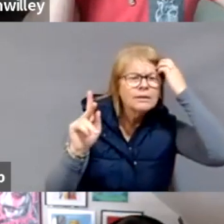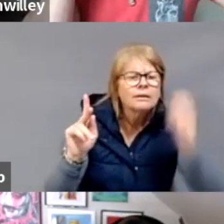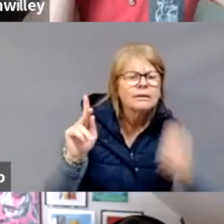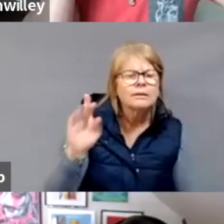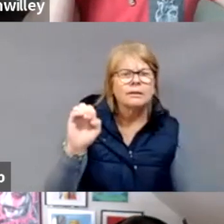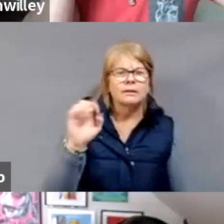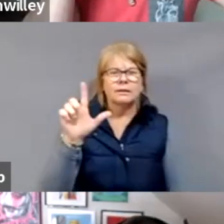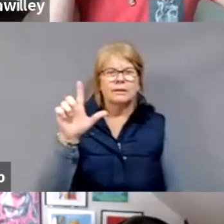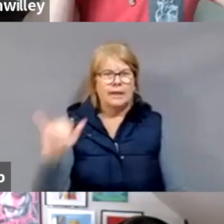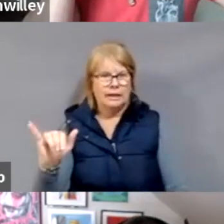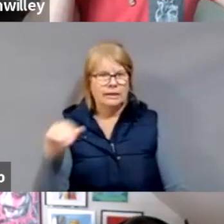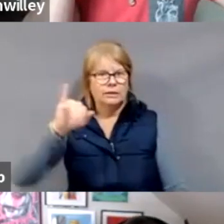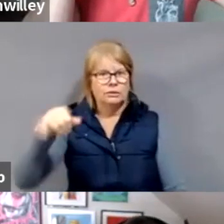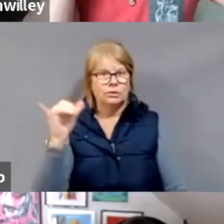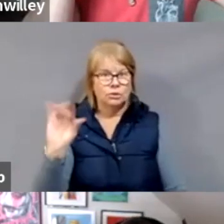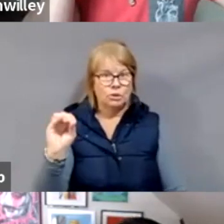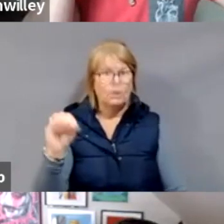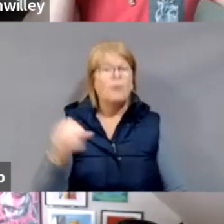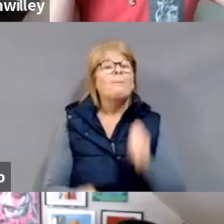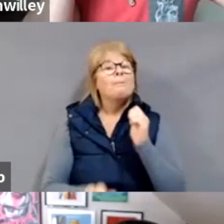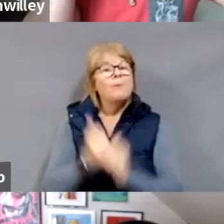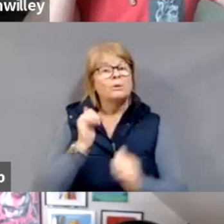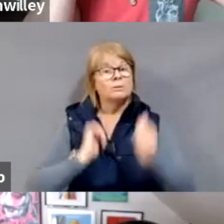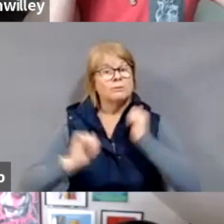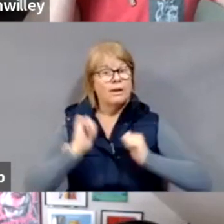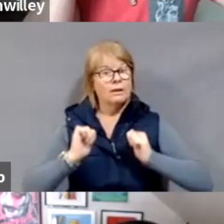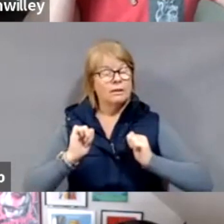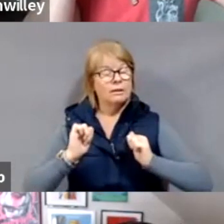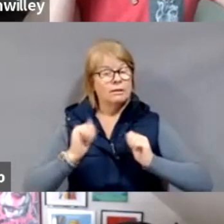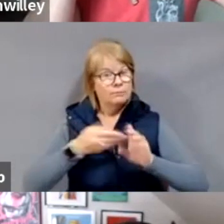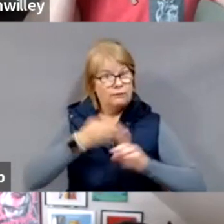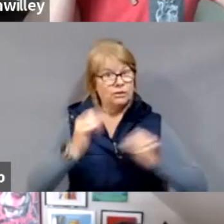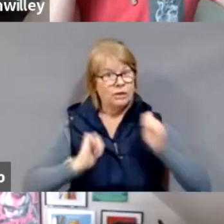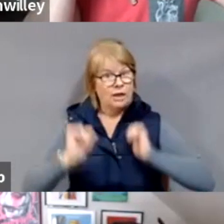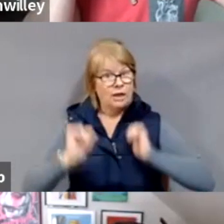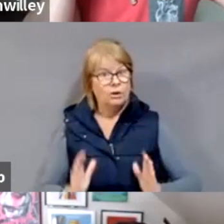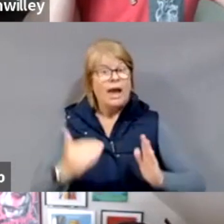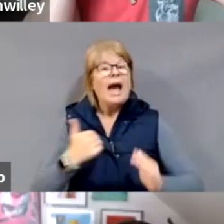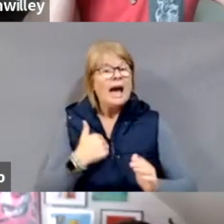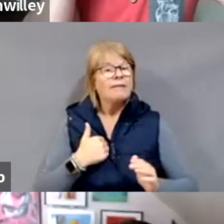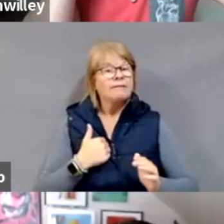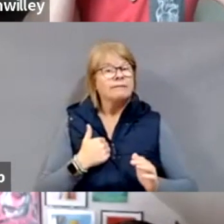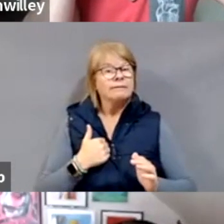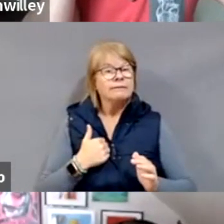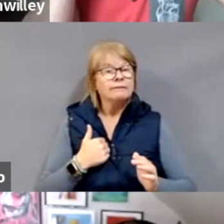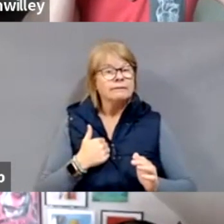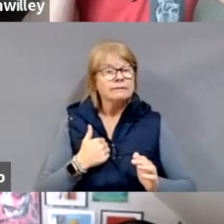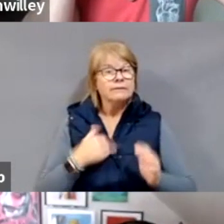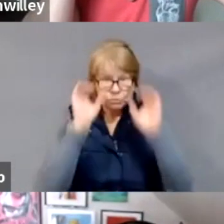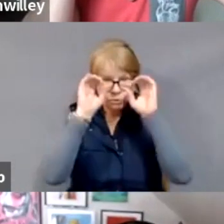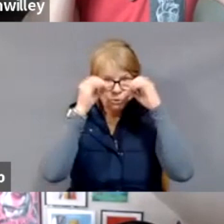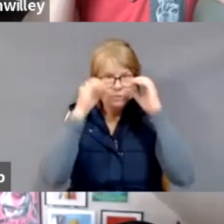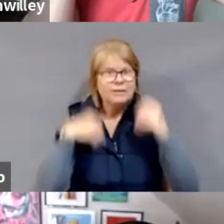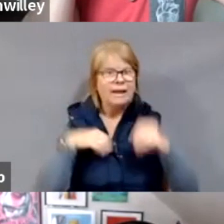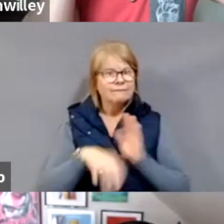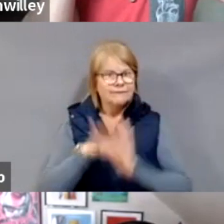their own websites. You can just Google us. Yeah. And there's a contact link on our homepages typically. Right.